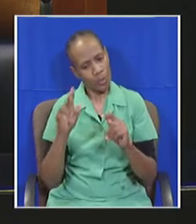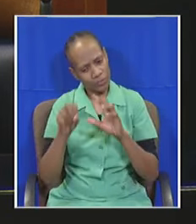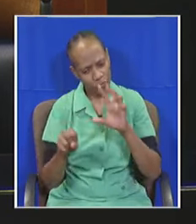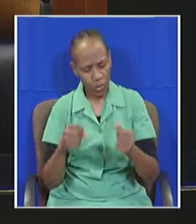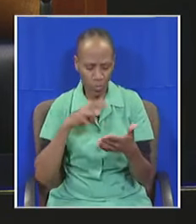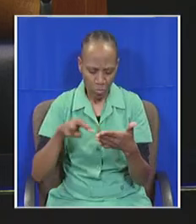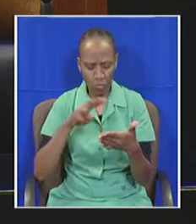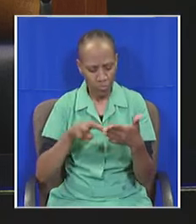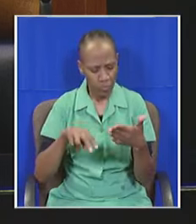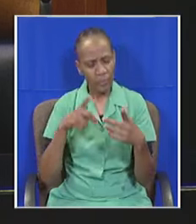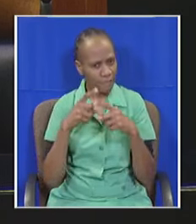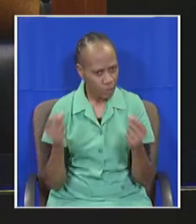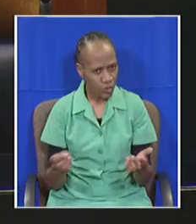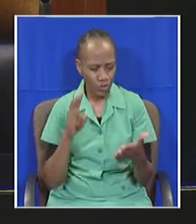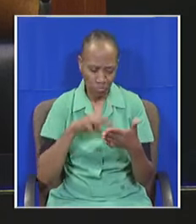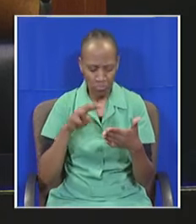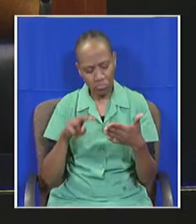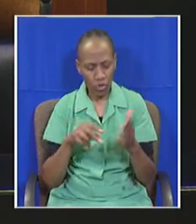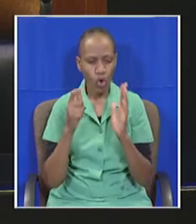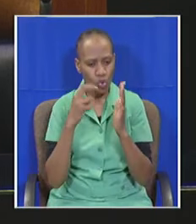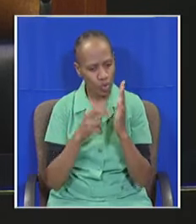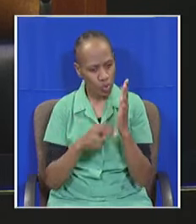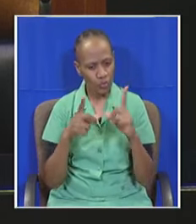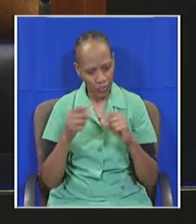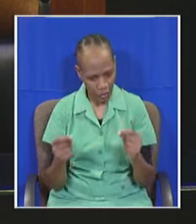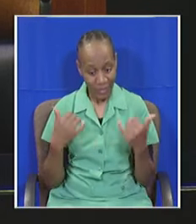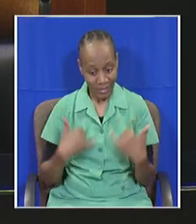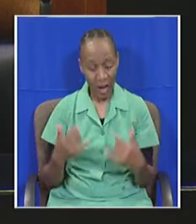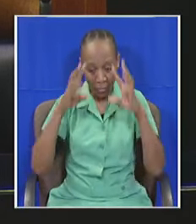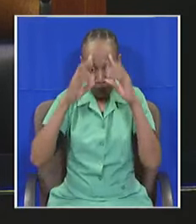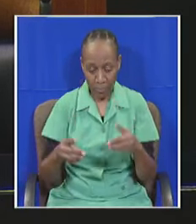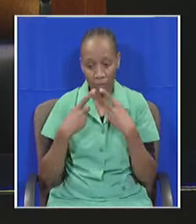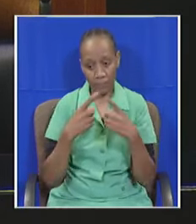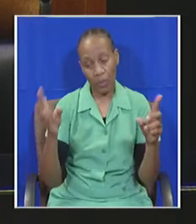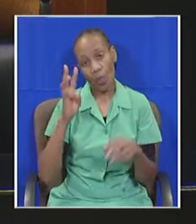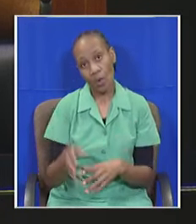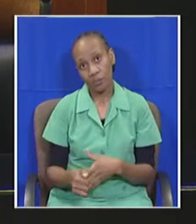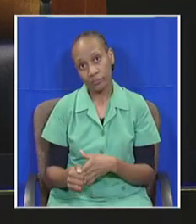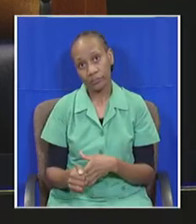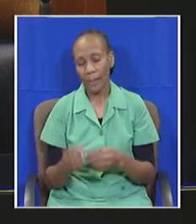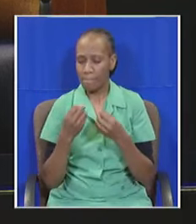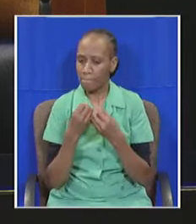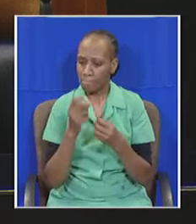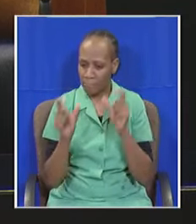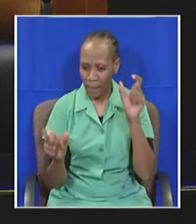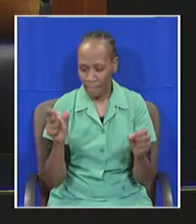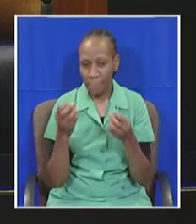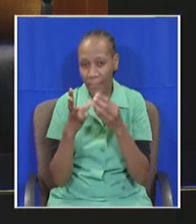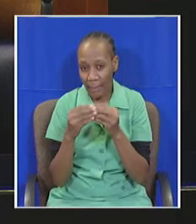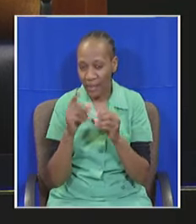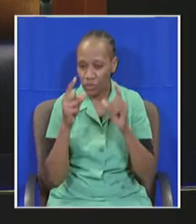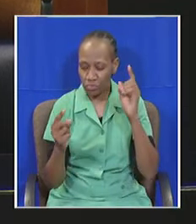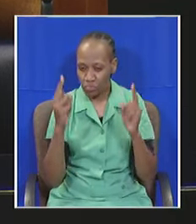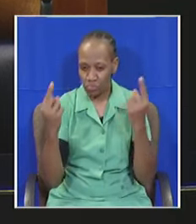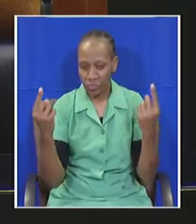at the contested remarks and the rules of the House, I wish to rule as follows. Various members contended that